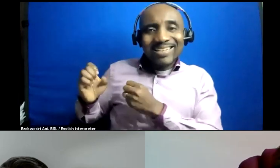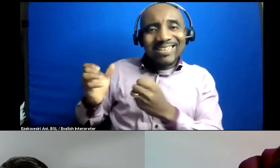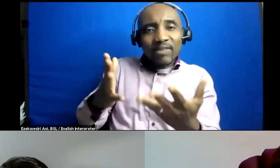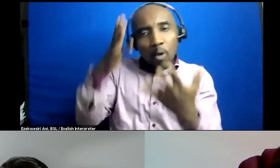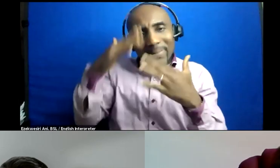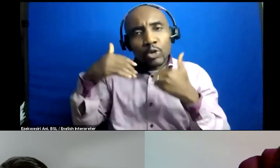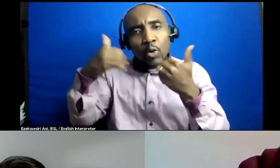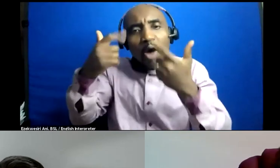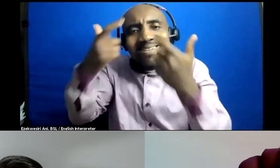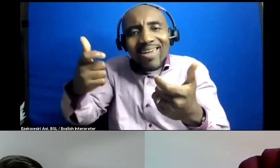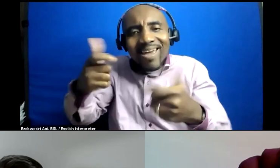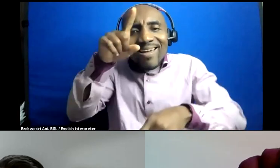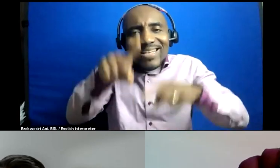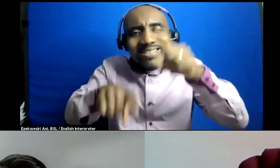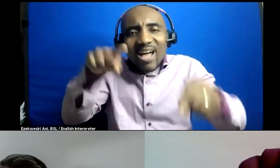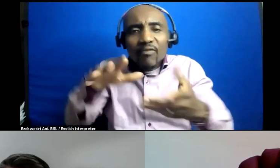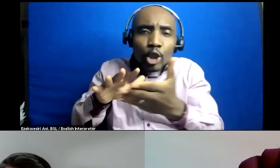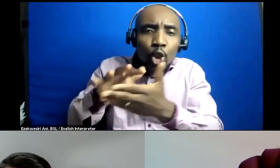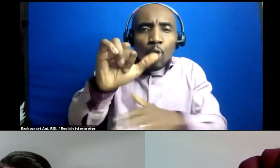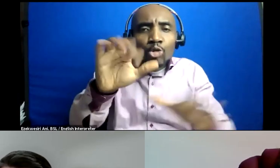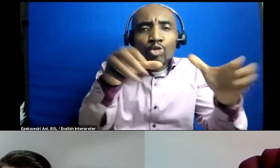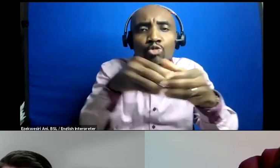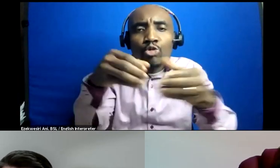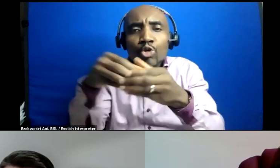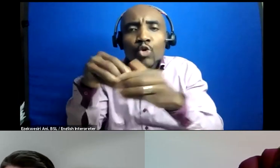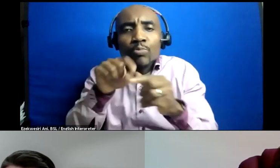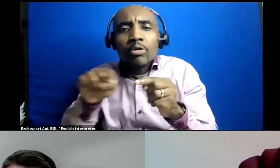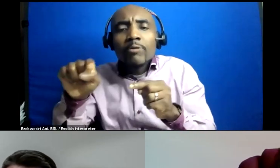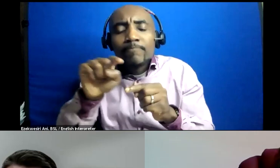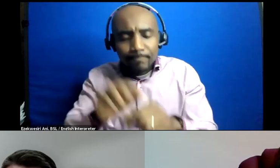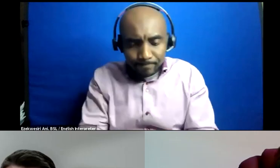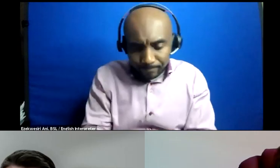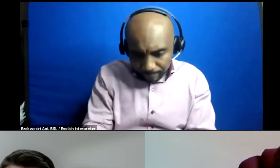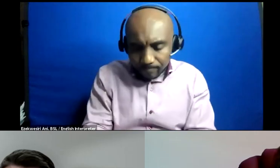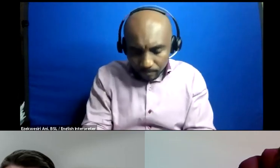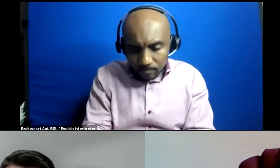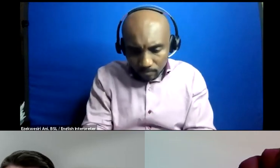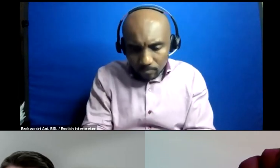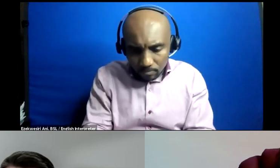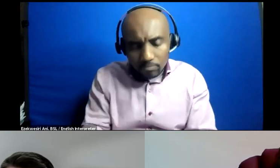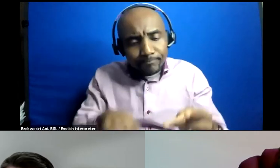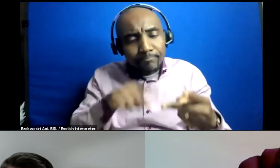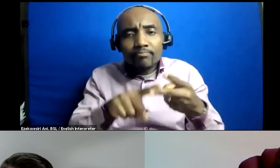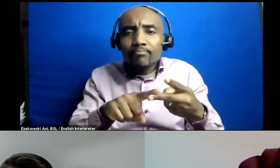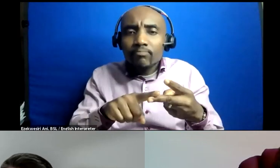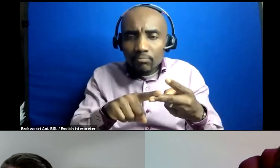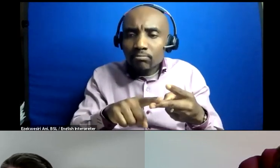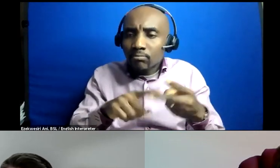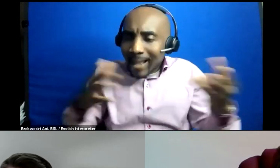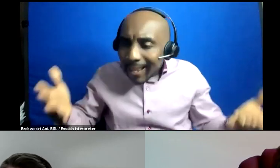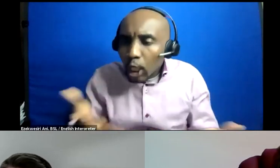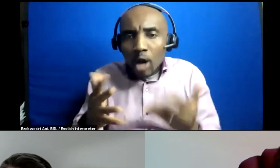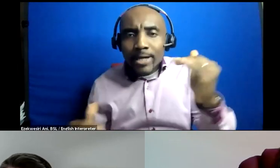within diverse cultural groups. Our aim is to encourage more equality in terms of promotion